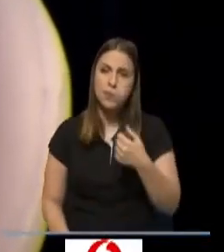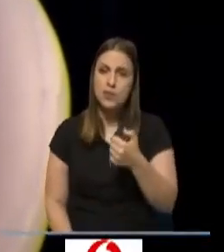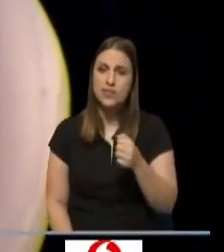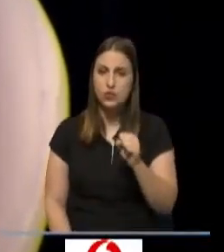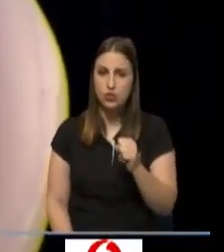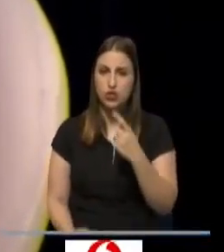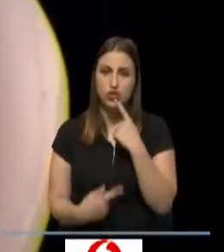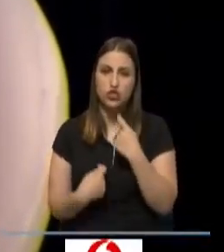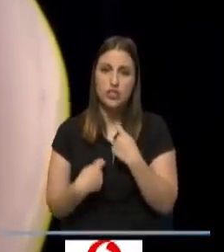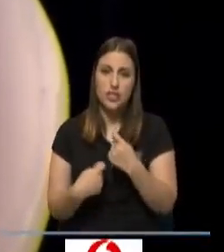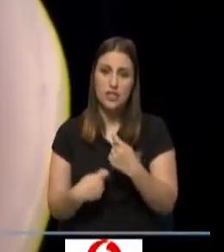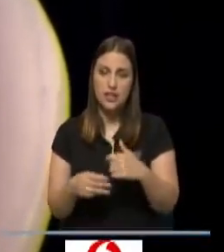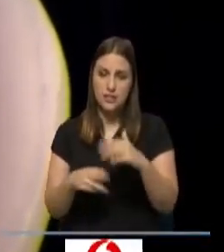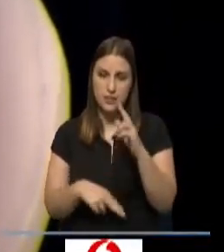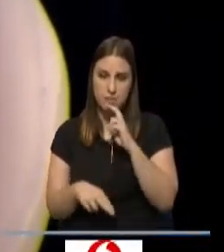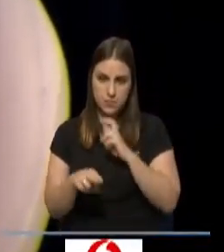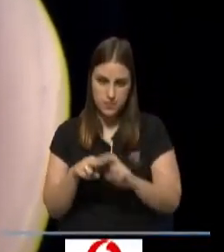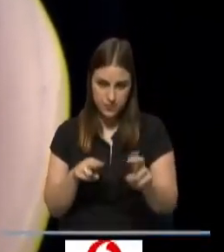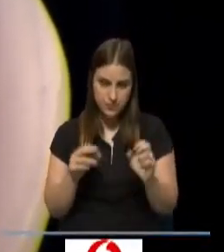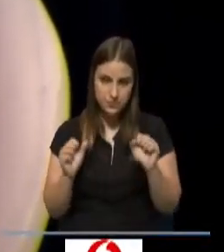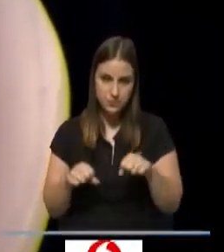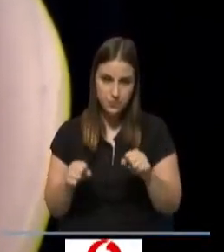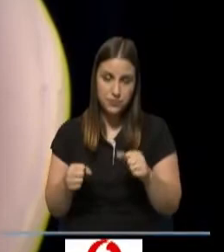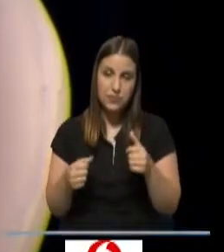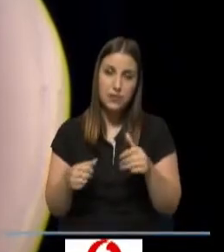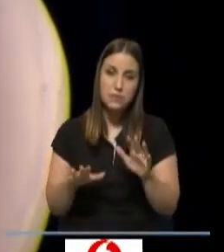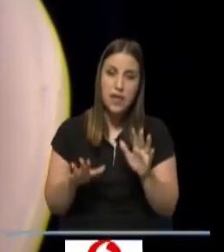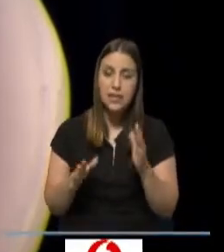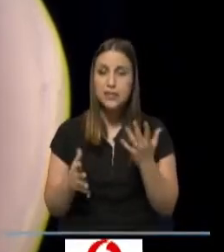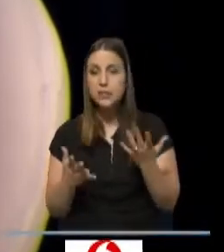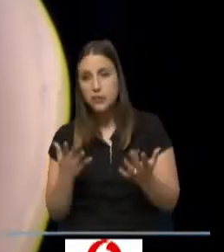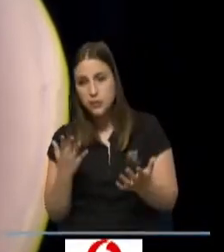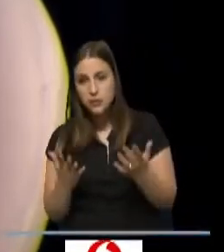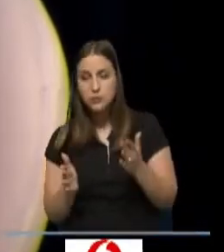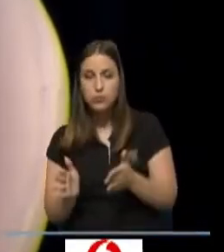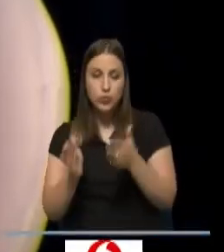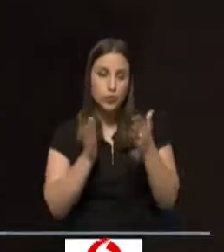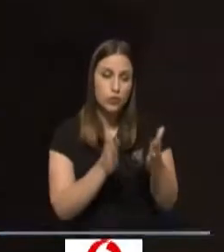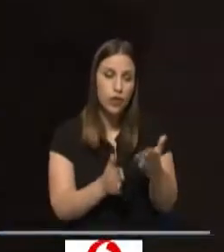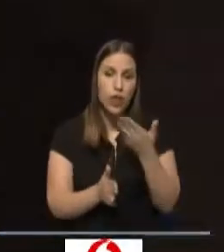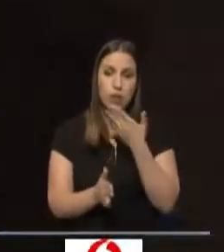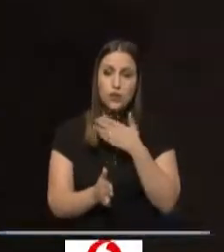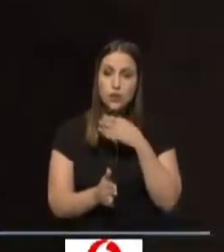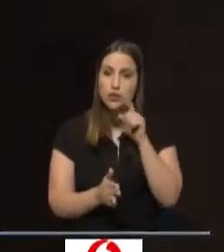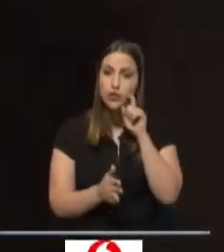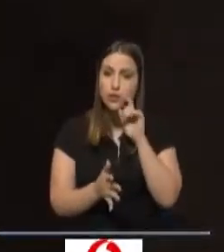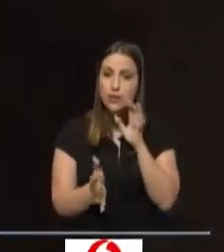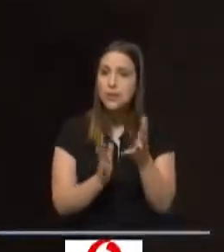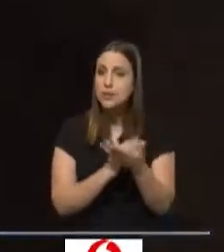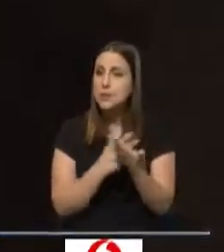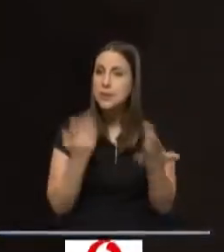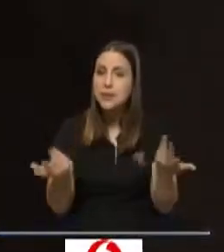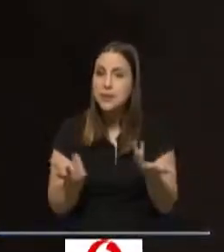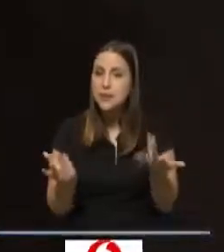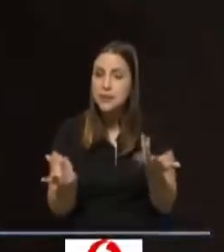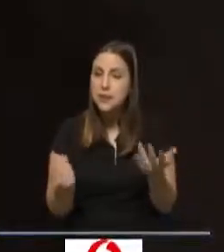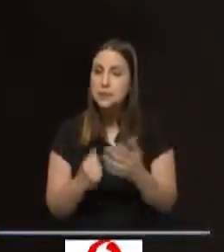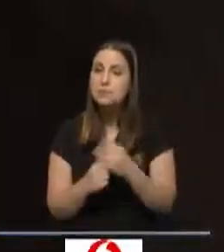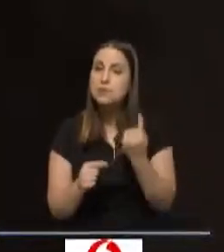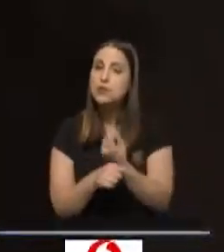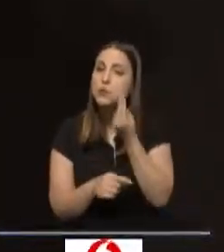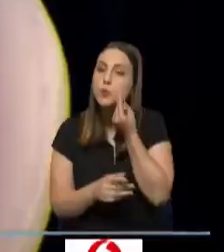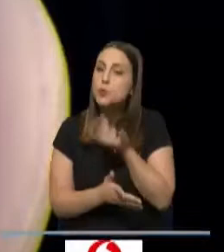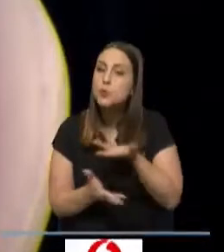5G spends more energy. But on the other hand, we have the question of sustainability.